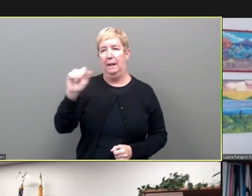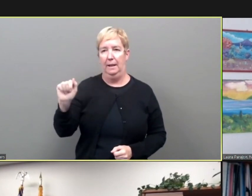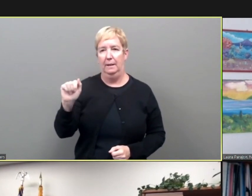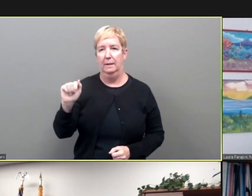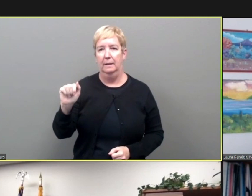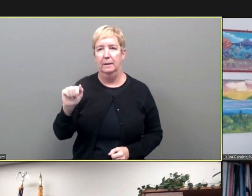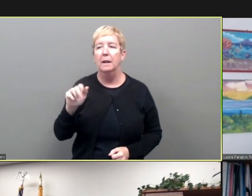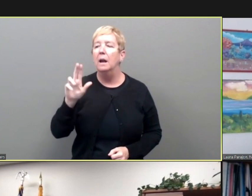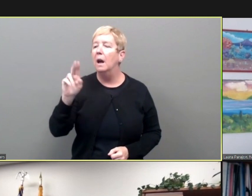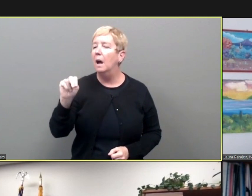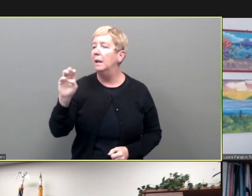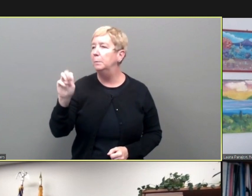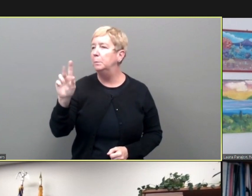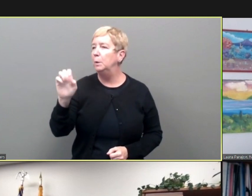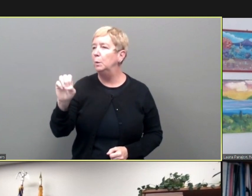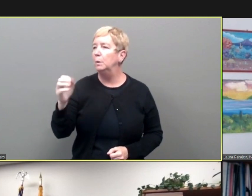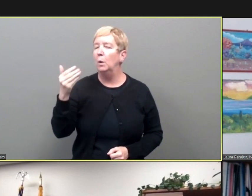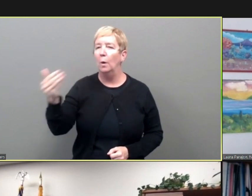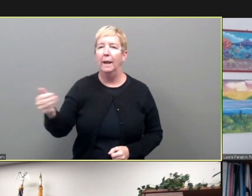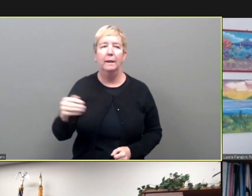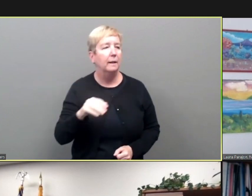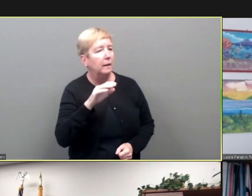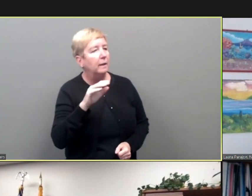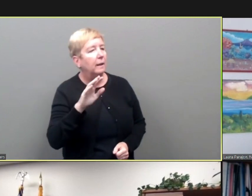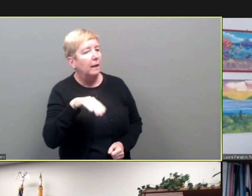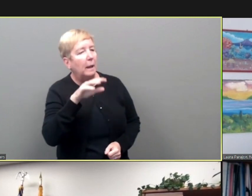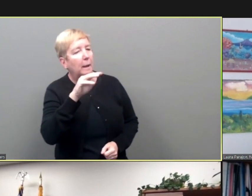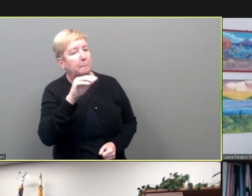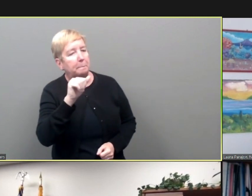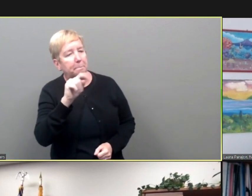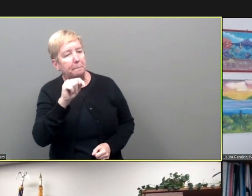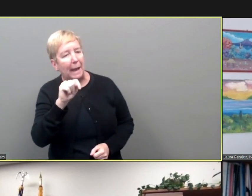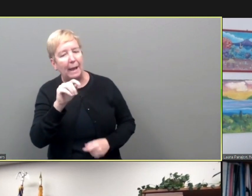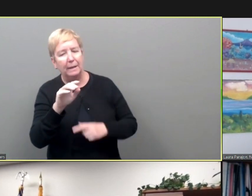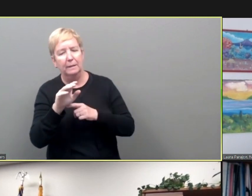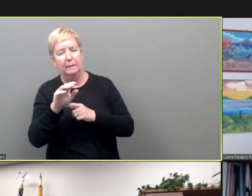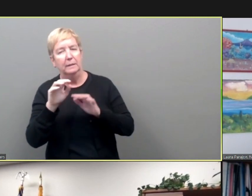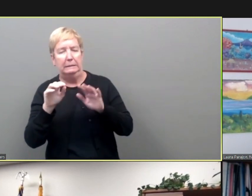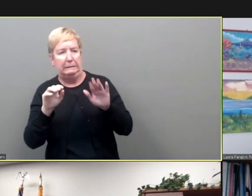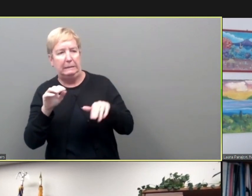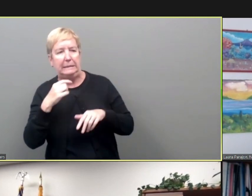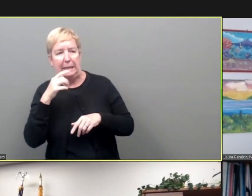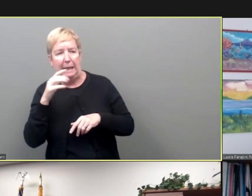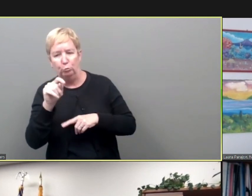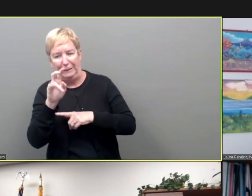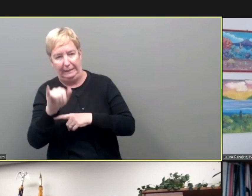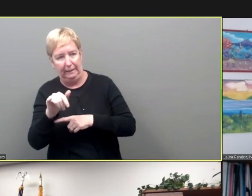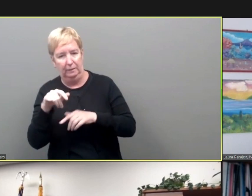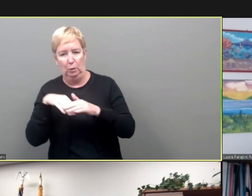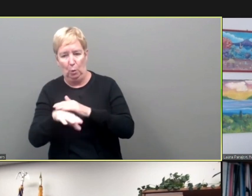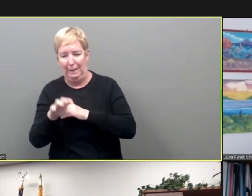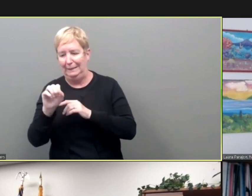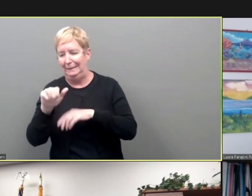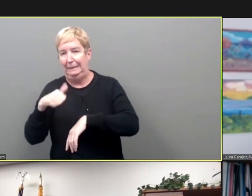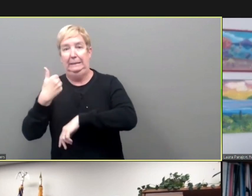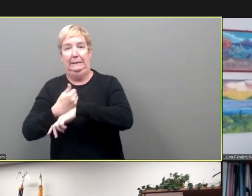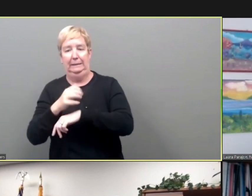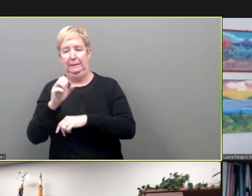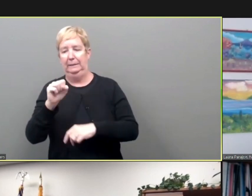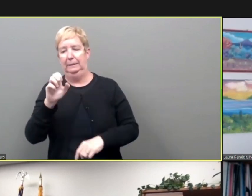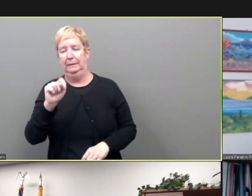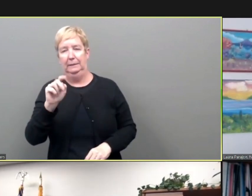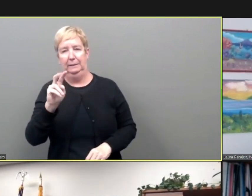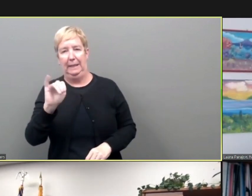feel free to ask your question. Hey, Matt, Brittany might want to go into the settings in Zoom and check